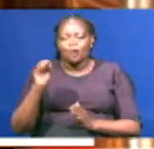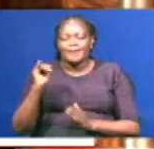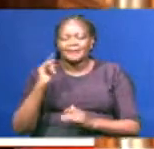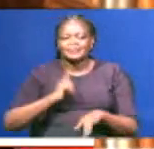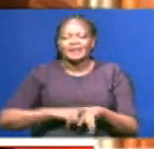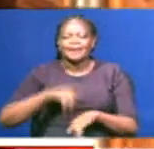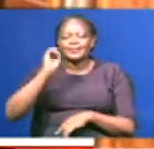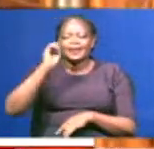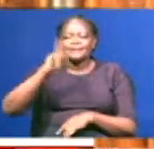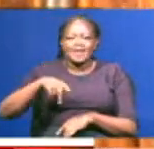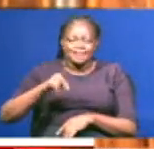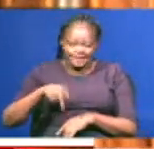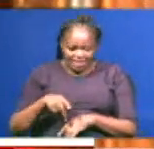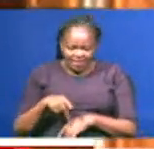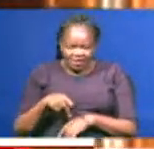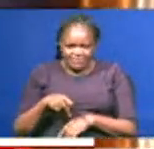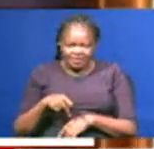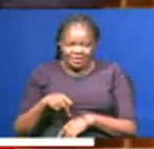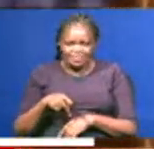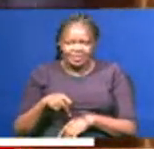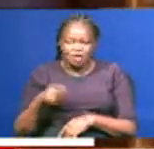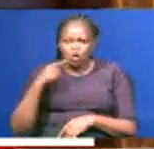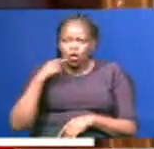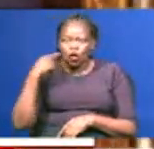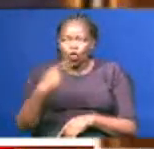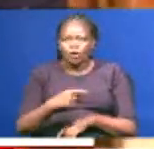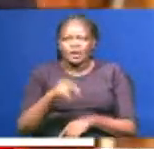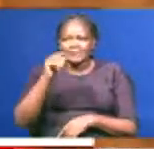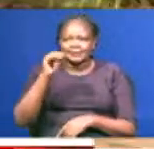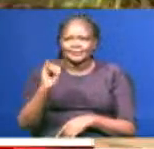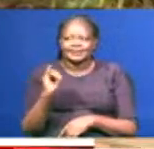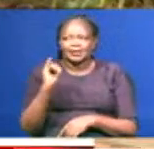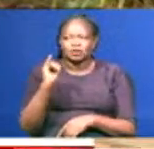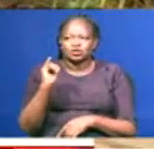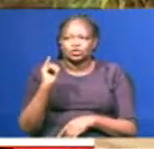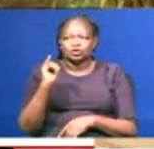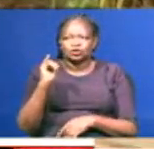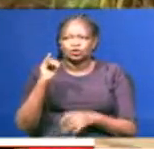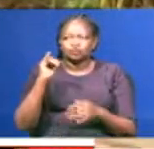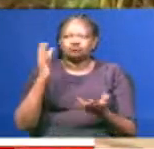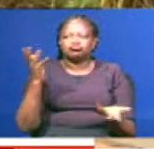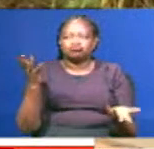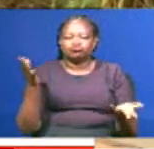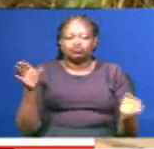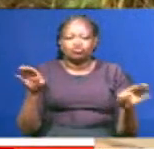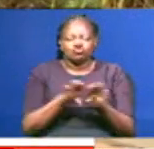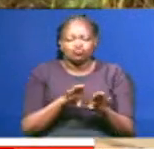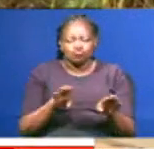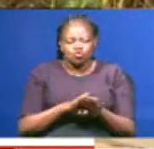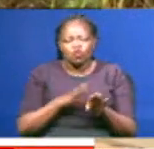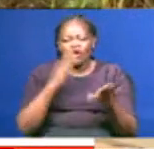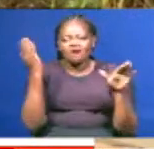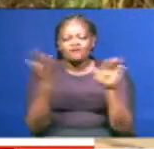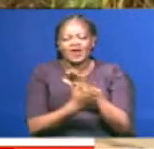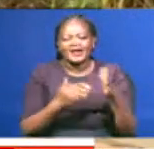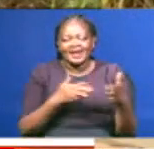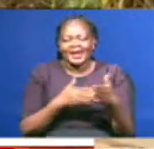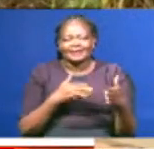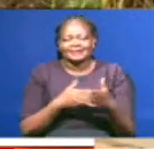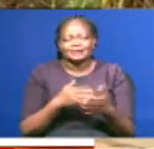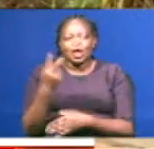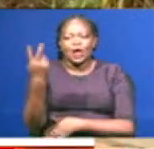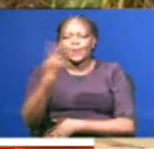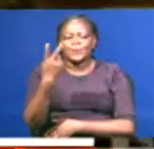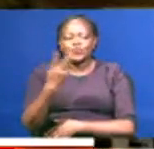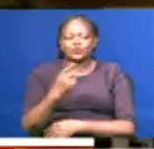Public Prosecutions directed the Directorate of Criminal Investigations to close an inquiry file against the two with no